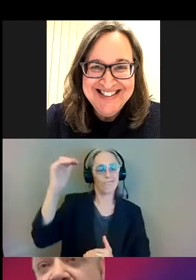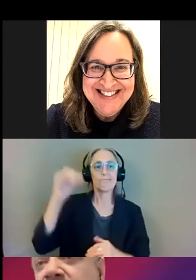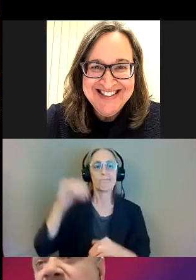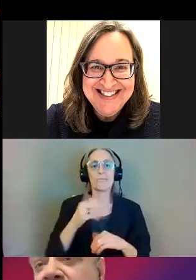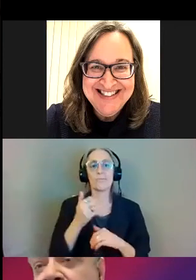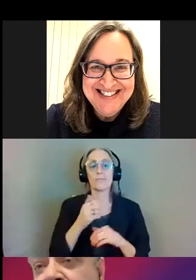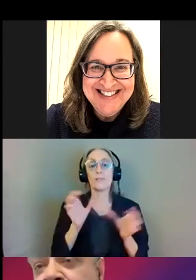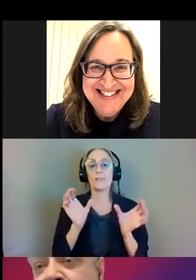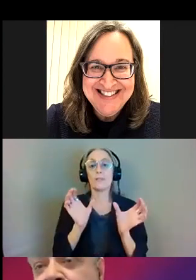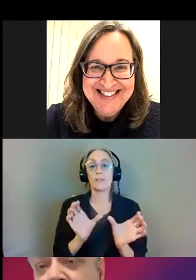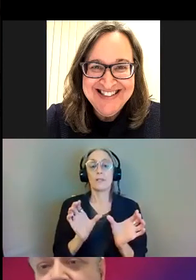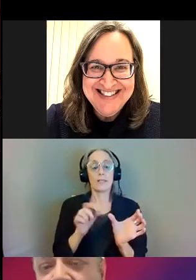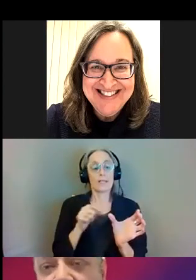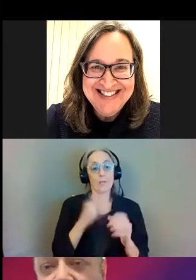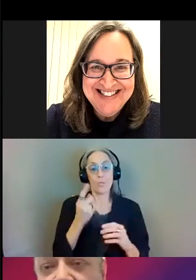tracks.